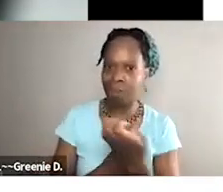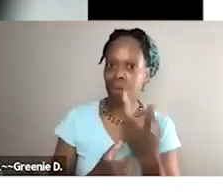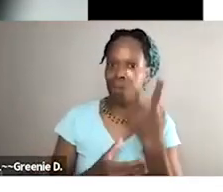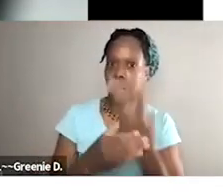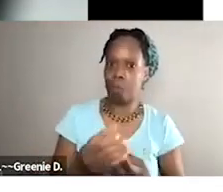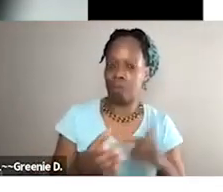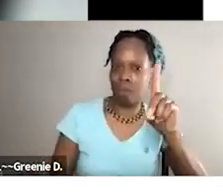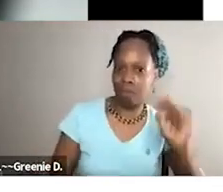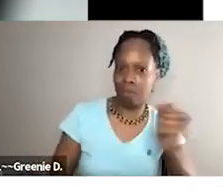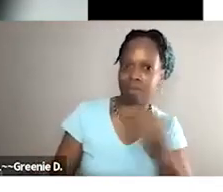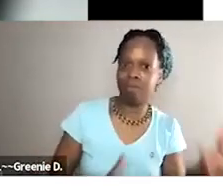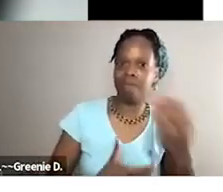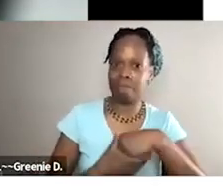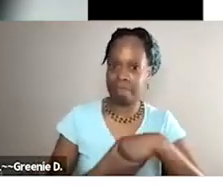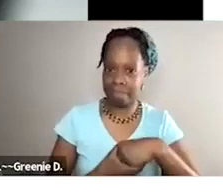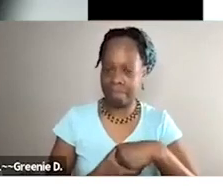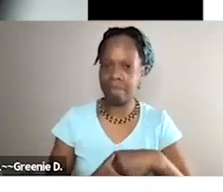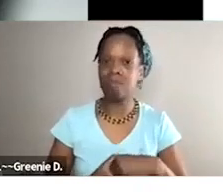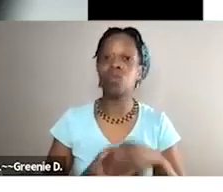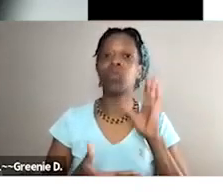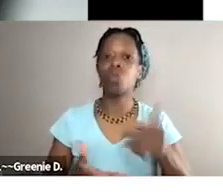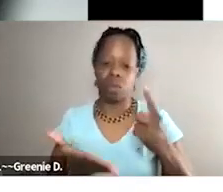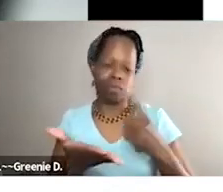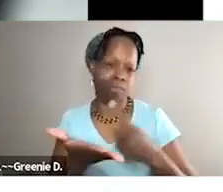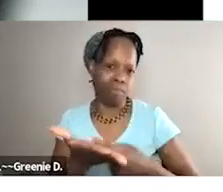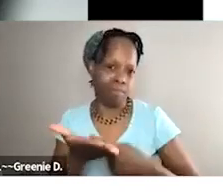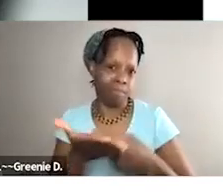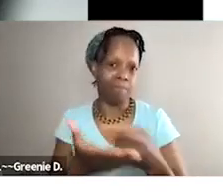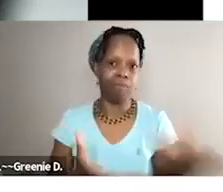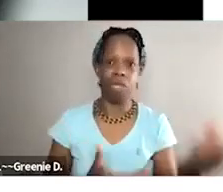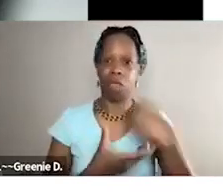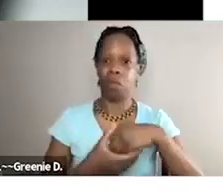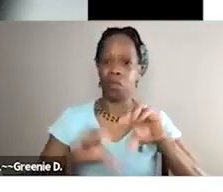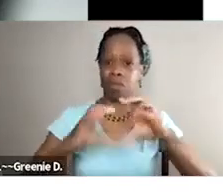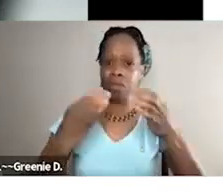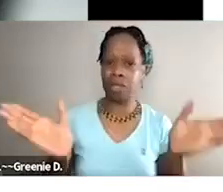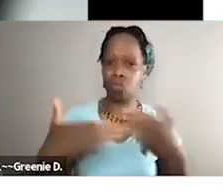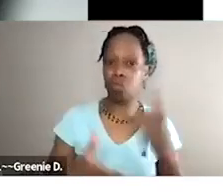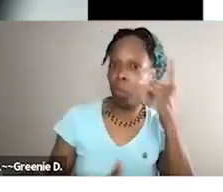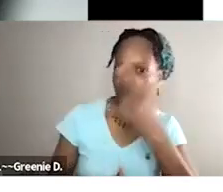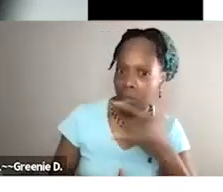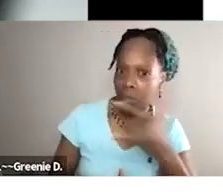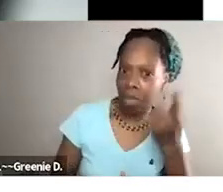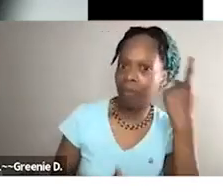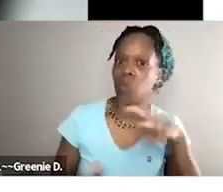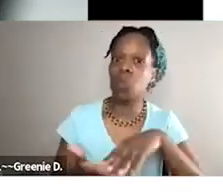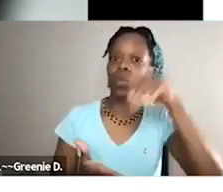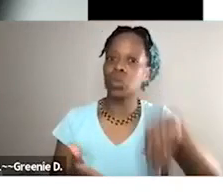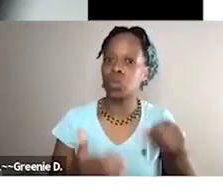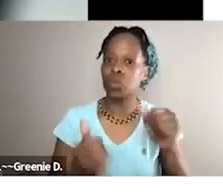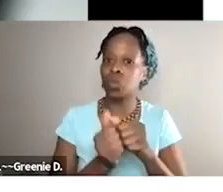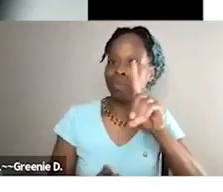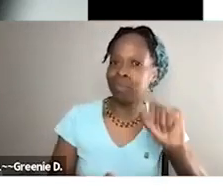of inclusive classrooms for students with disabilities and reviews four types of barriers: